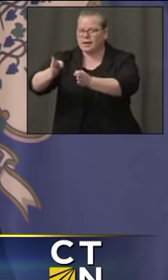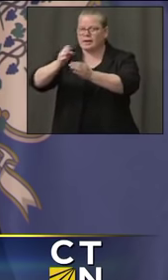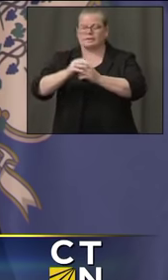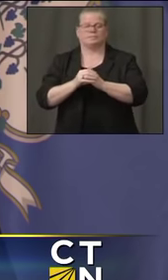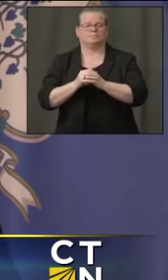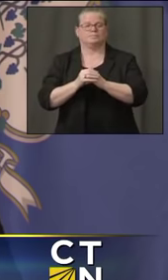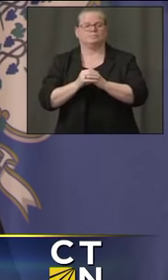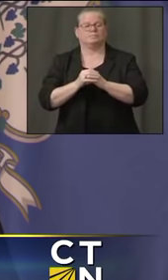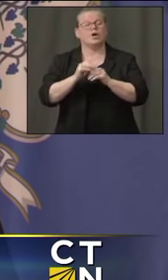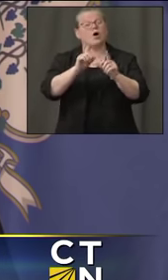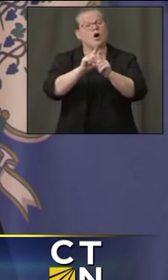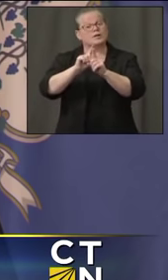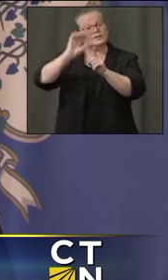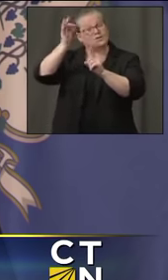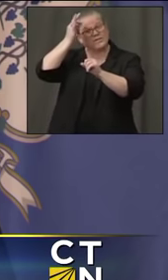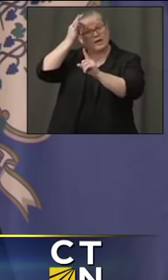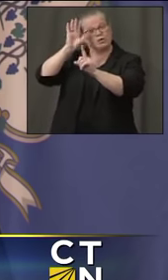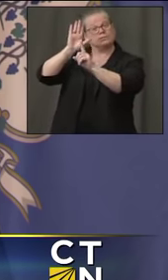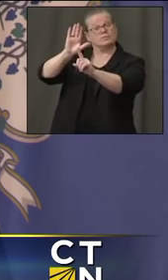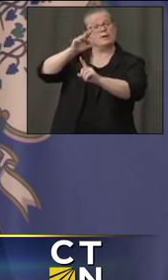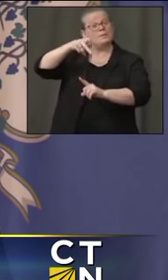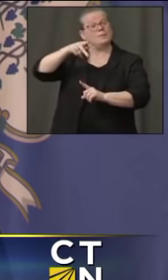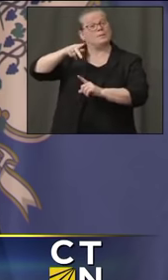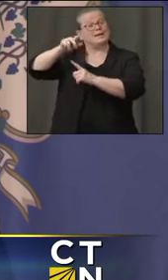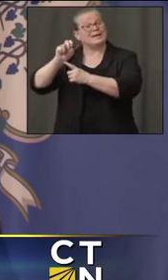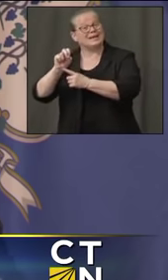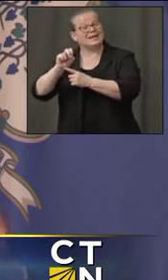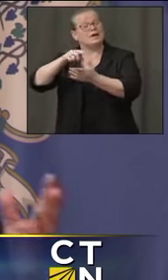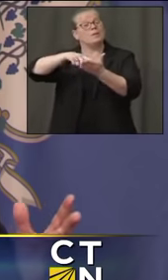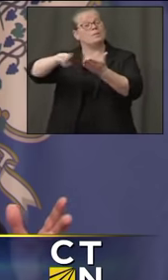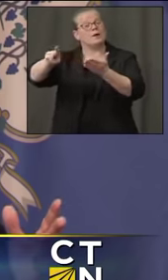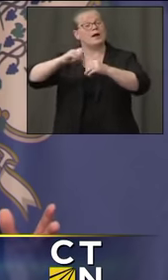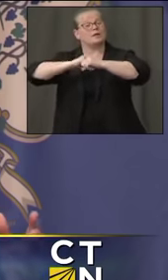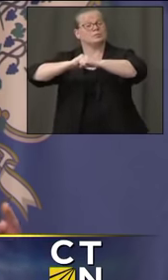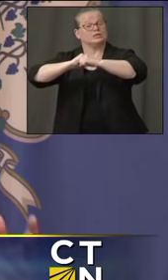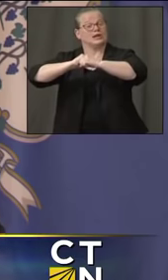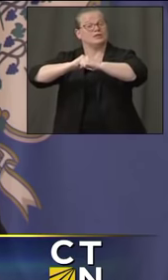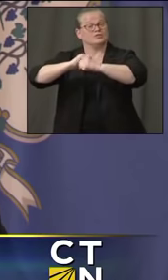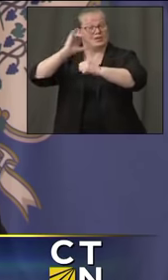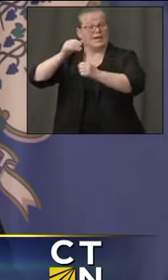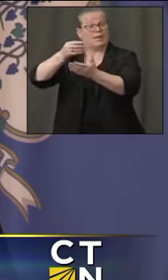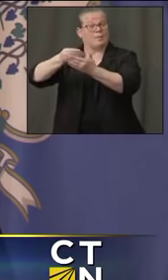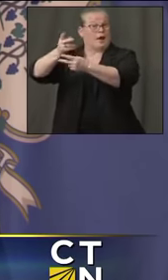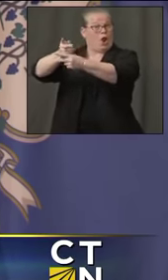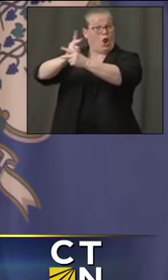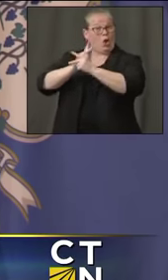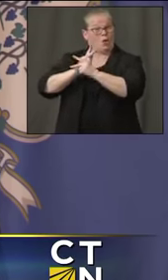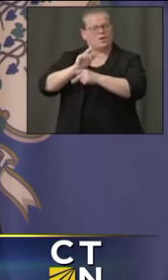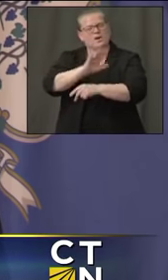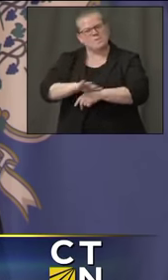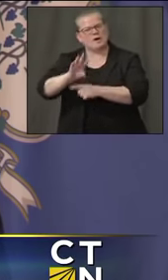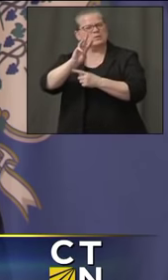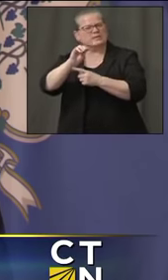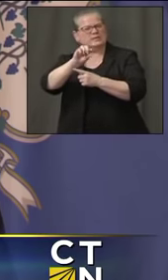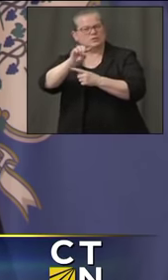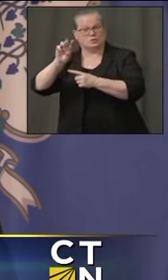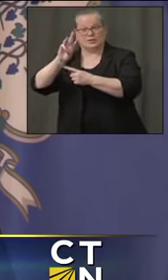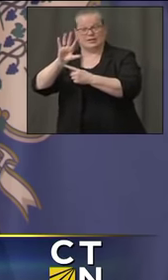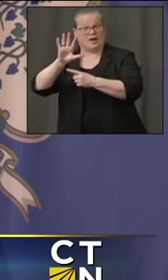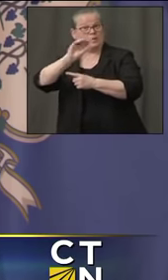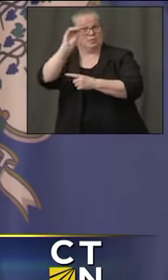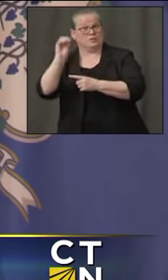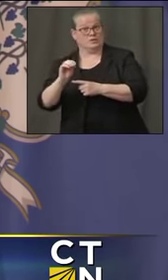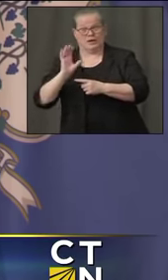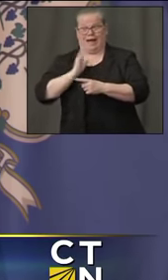whereas you know about 65% of all of our companies got this loan. Really good. That's